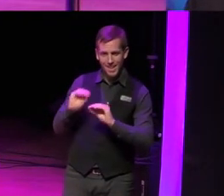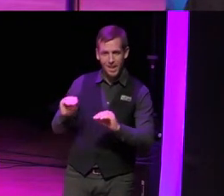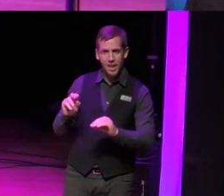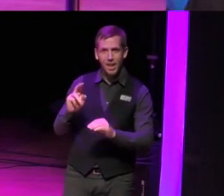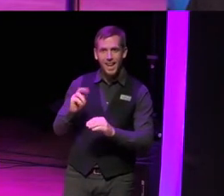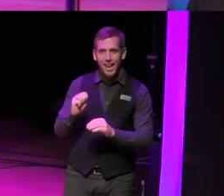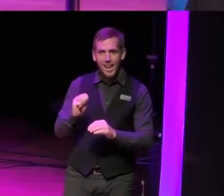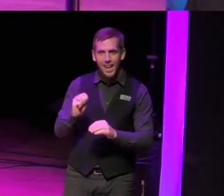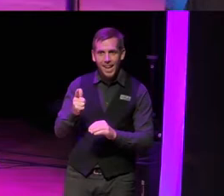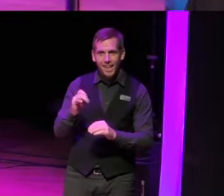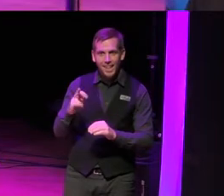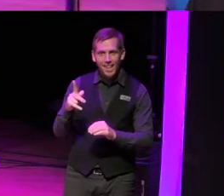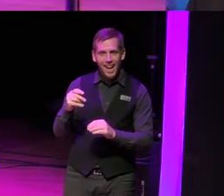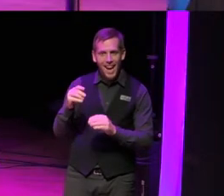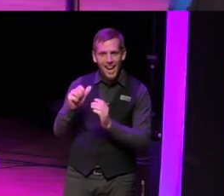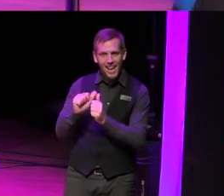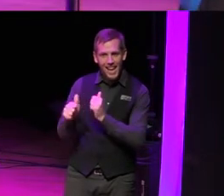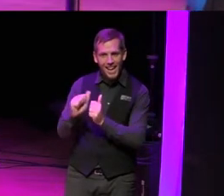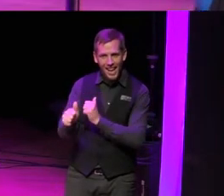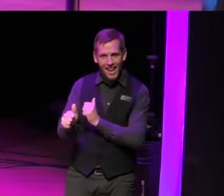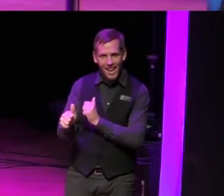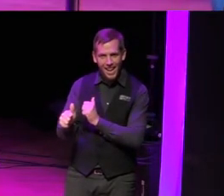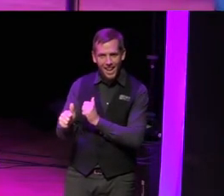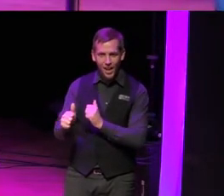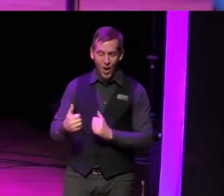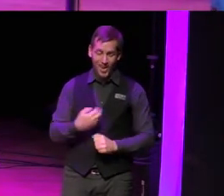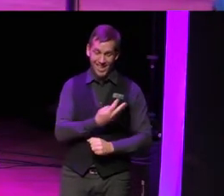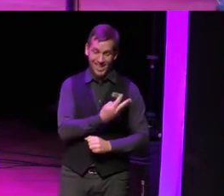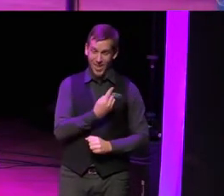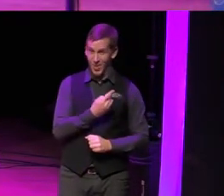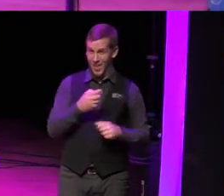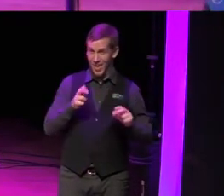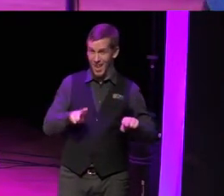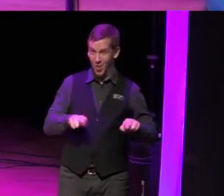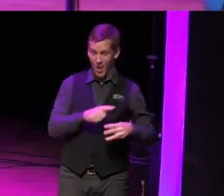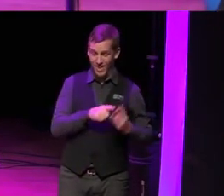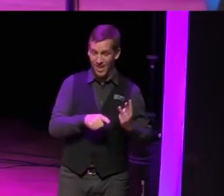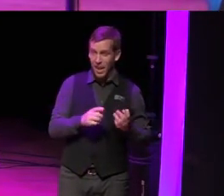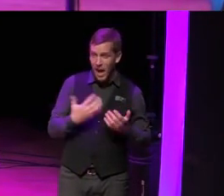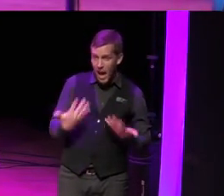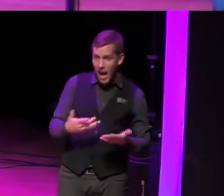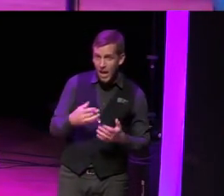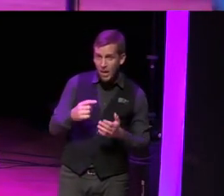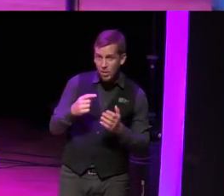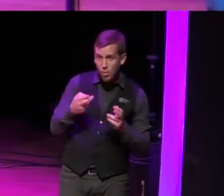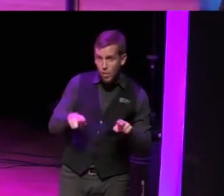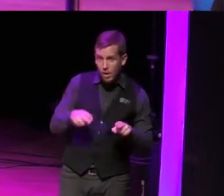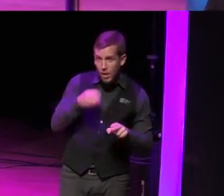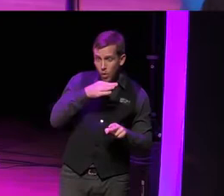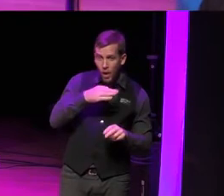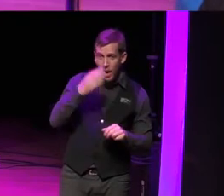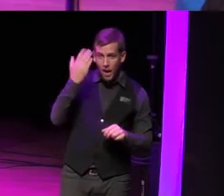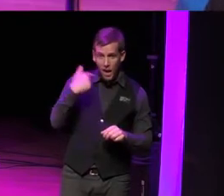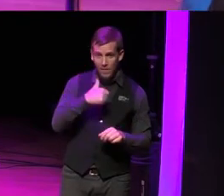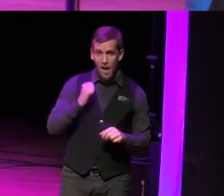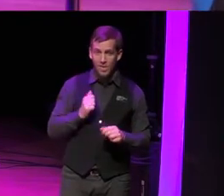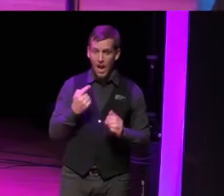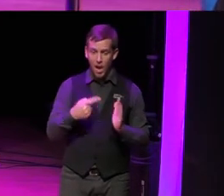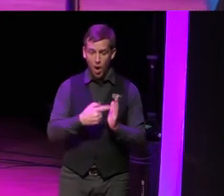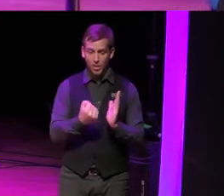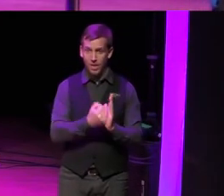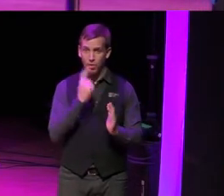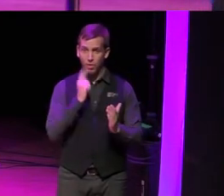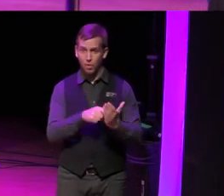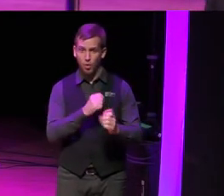now we have three lawyers here. So, of course, I want to say, isn't this a legal issue? I mean, I have to ask that. Can we fight this with legislation?